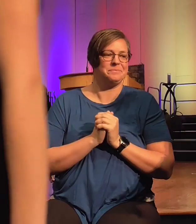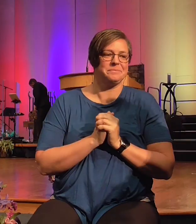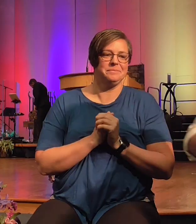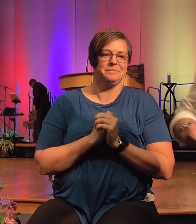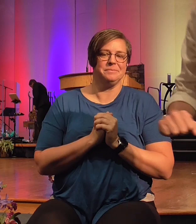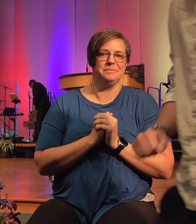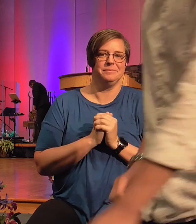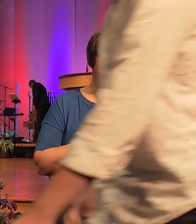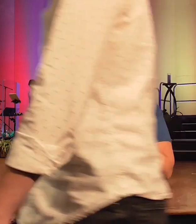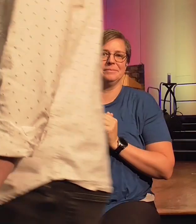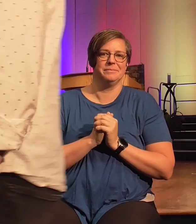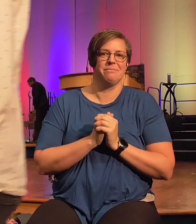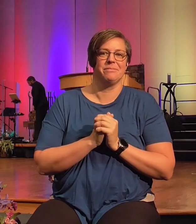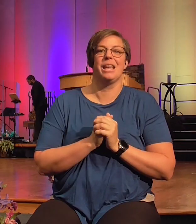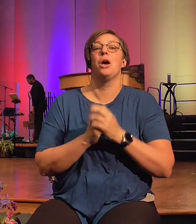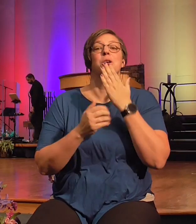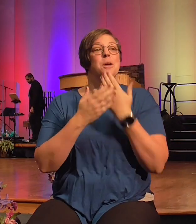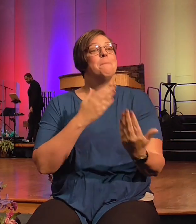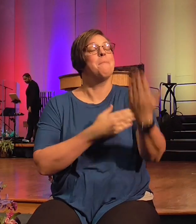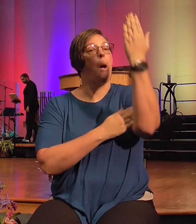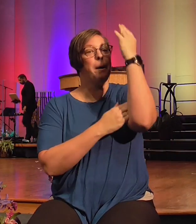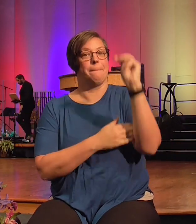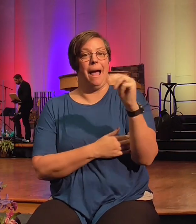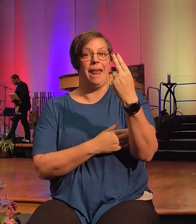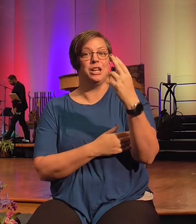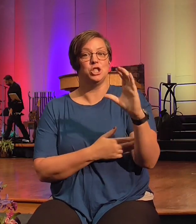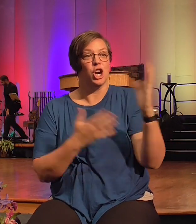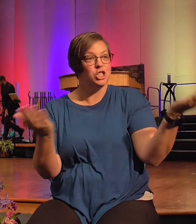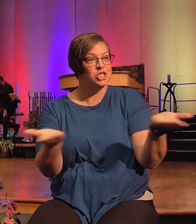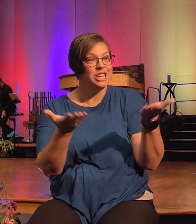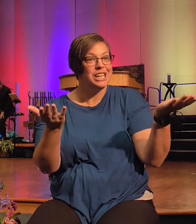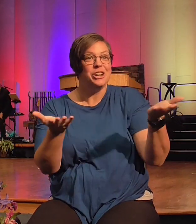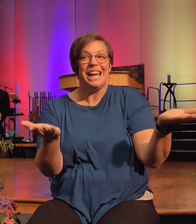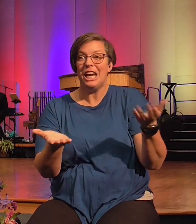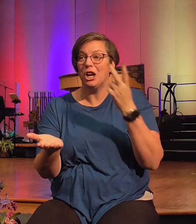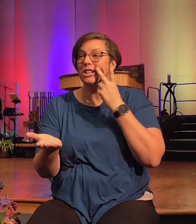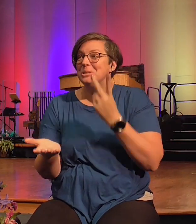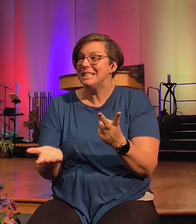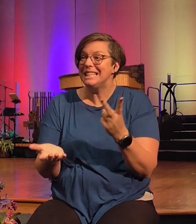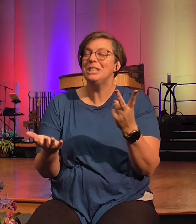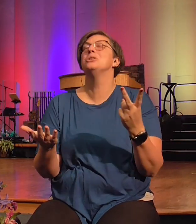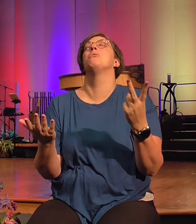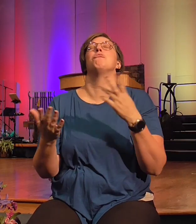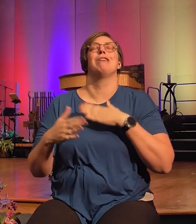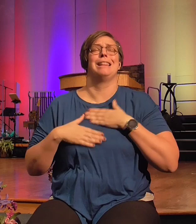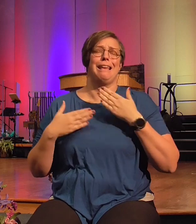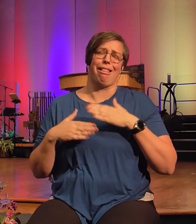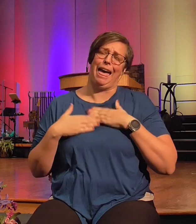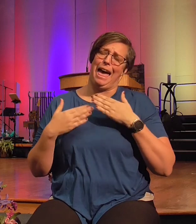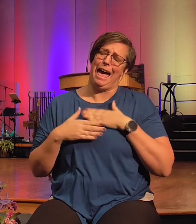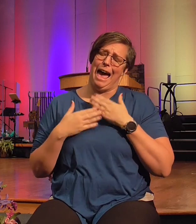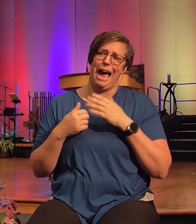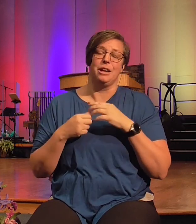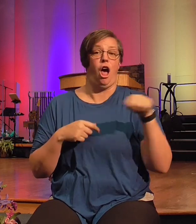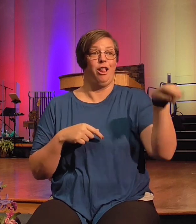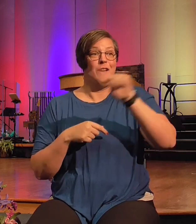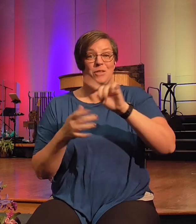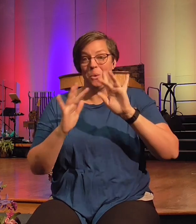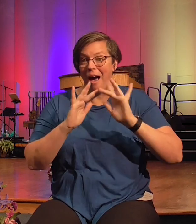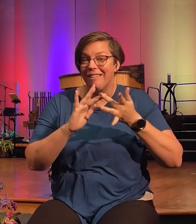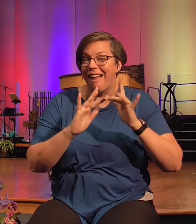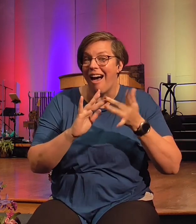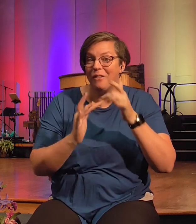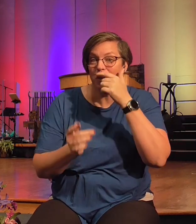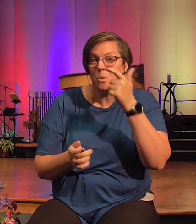you. Good morning, Mile High Church. So glad to see you here today and all of you tuning in